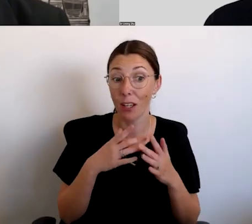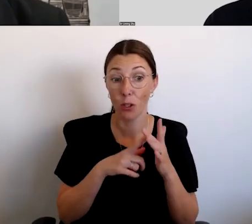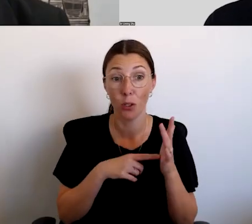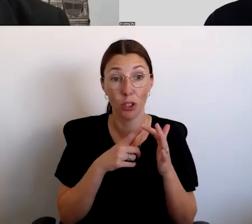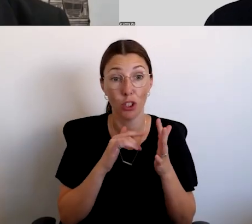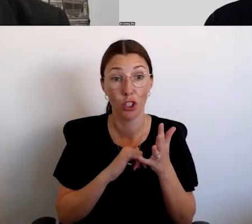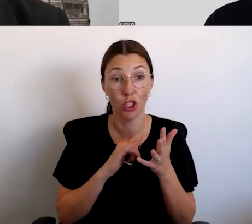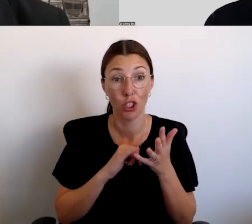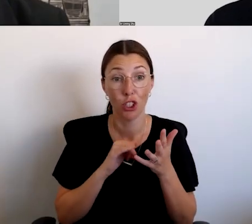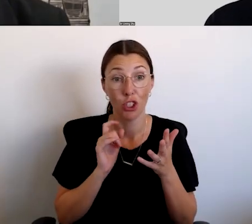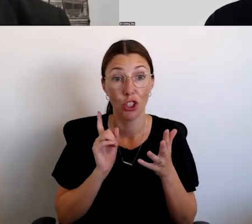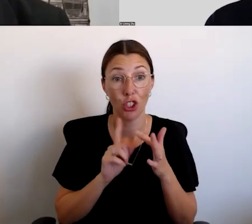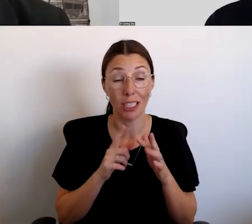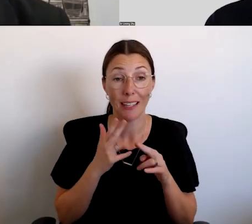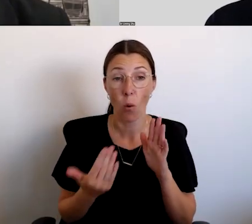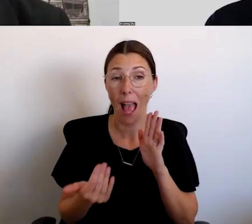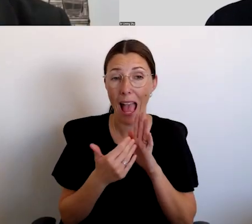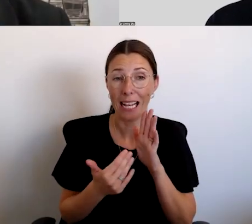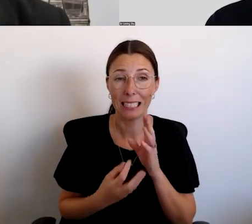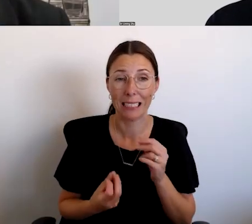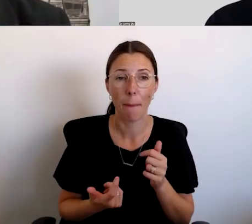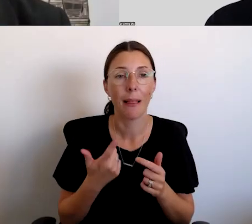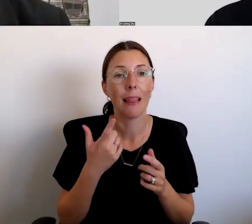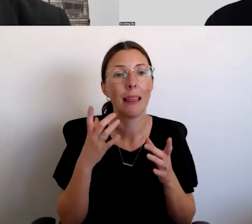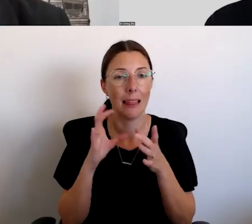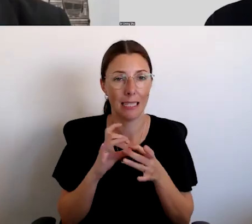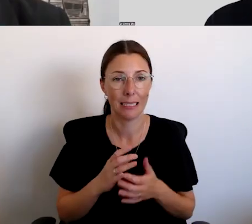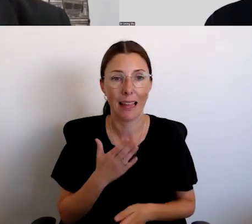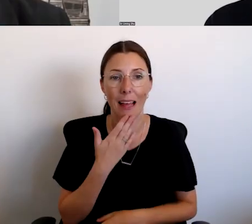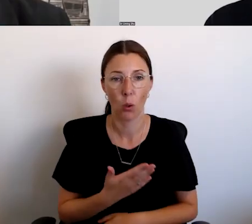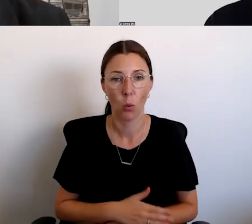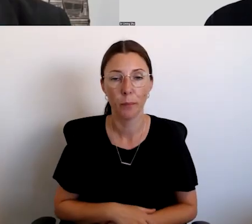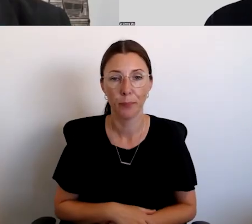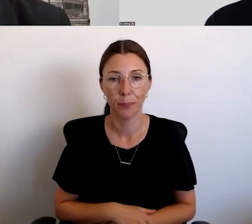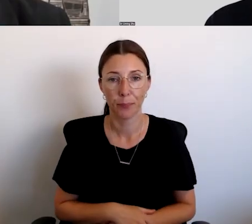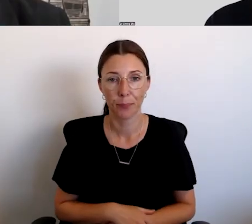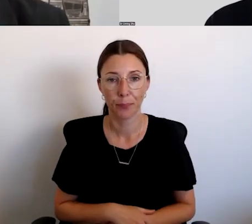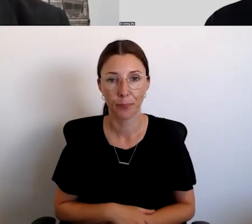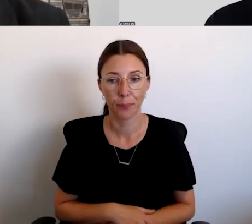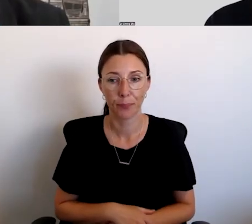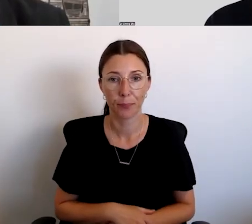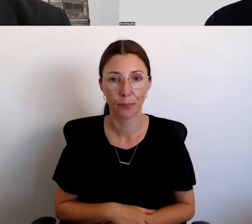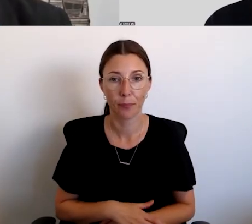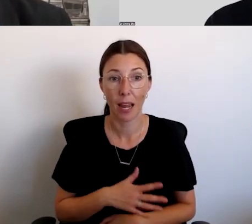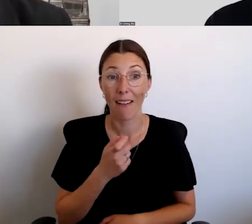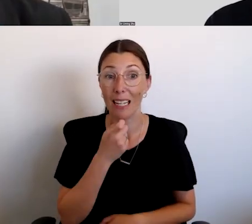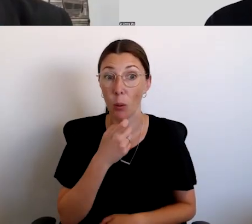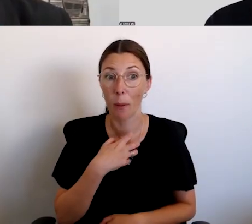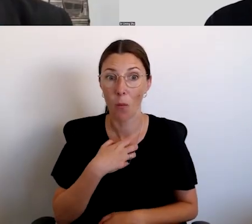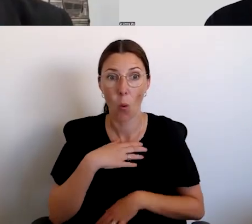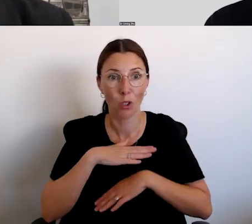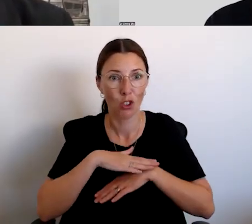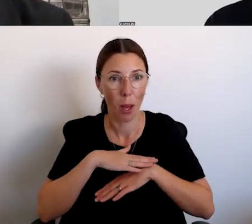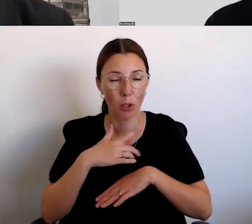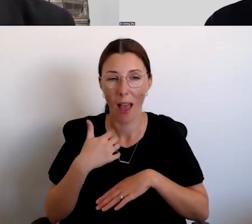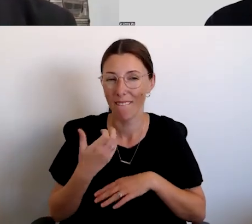of leaning into our Q&A there. Thank you. How long have we got? We've got a little bit more time. So I've got a couple